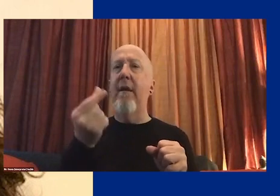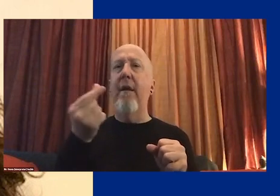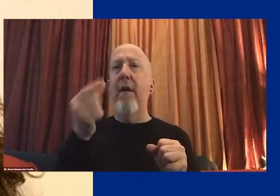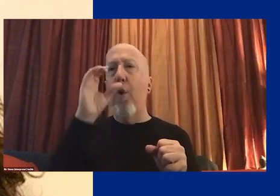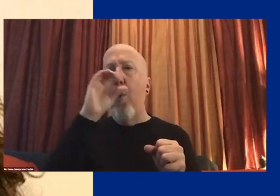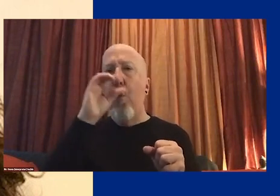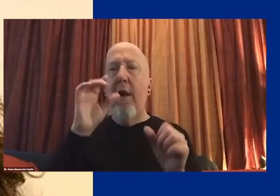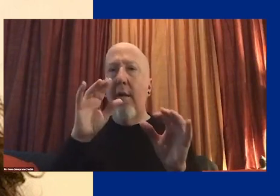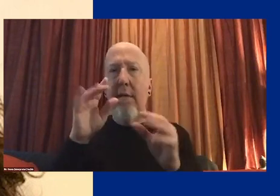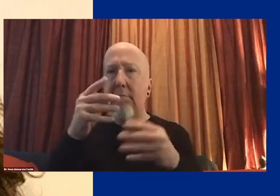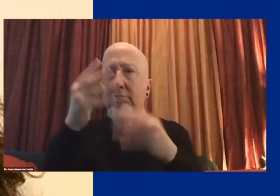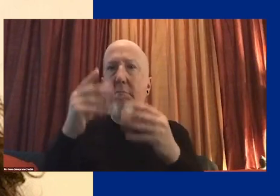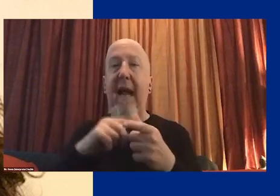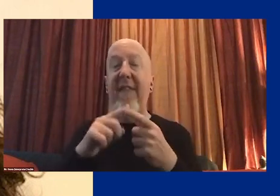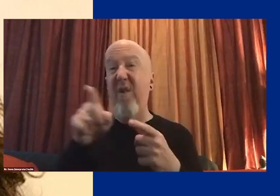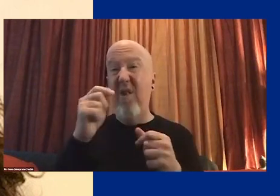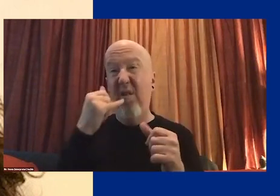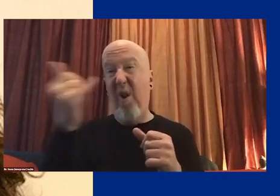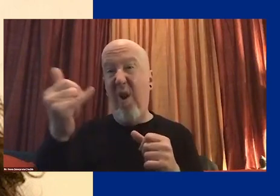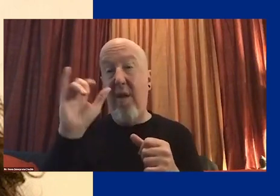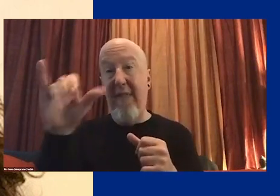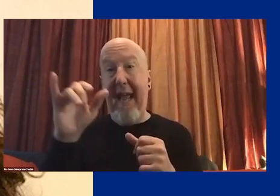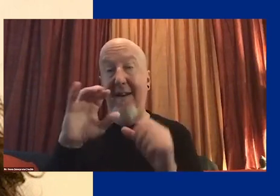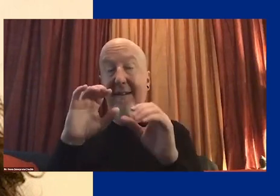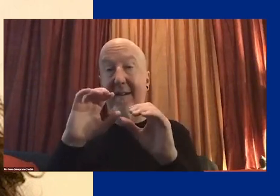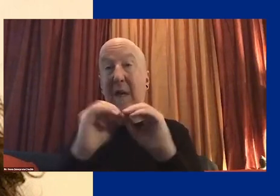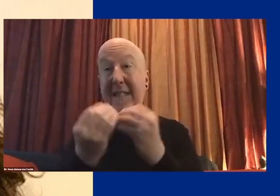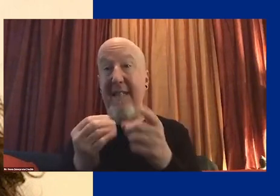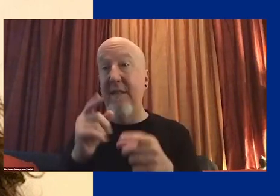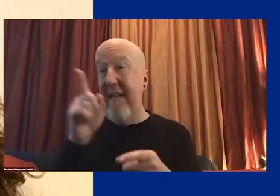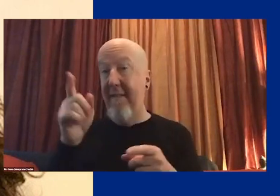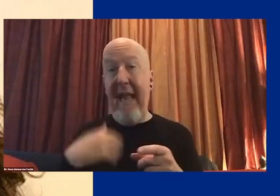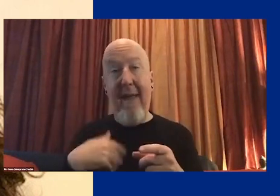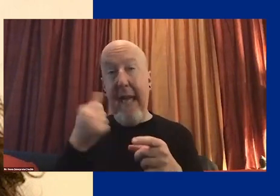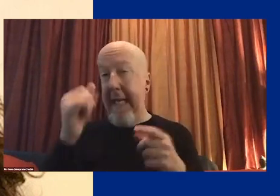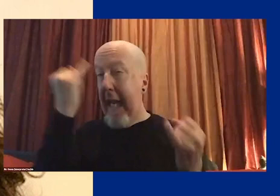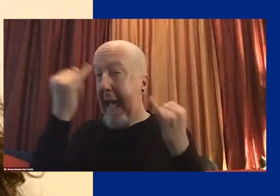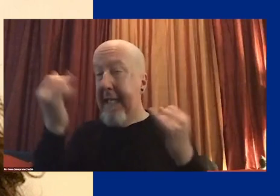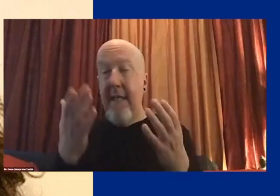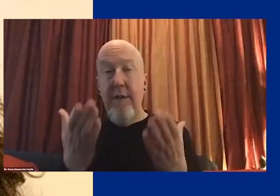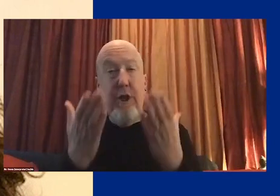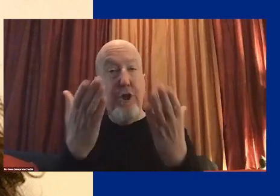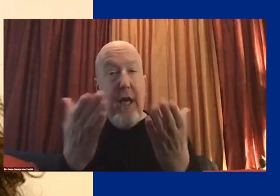and see if they have any suggestions. And also,